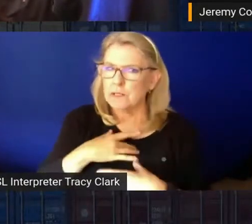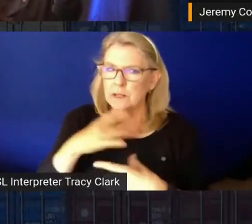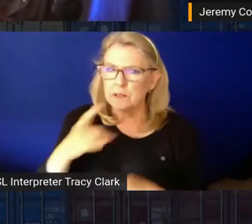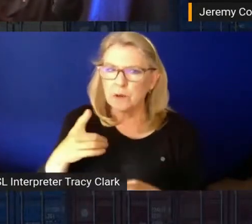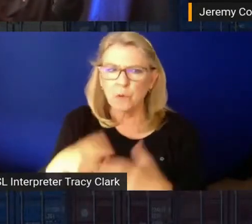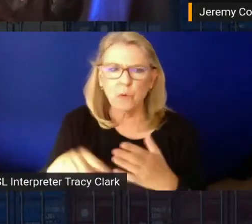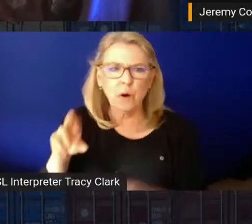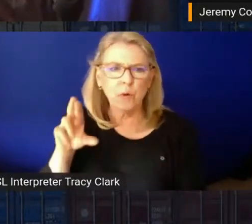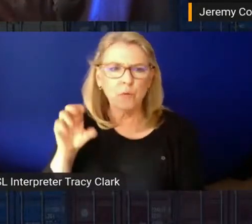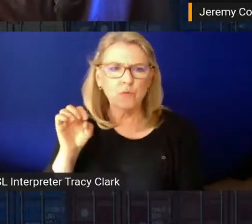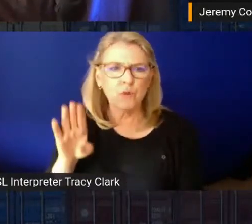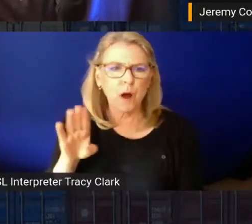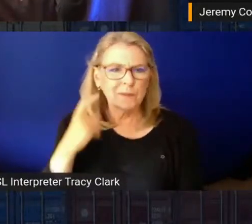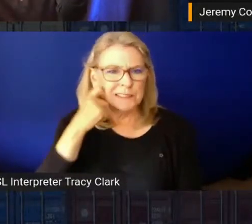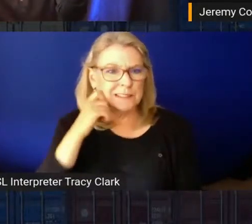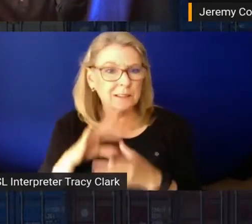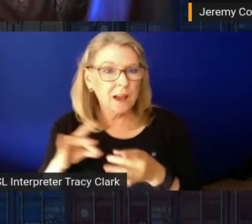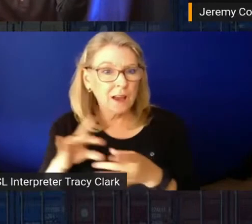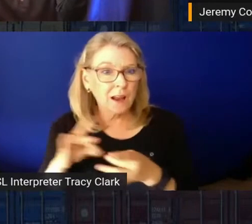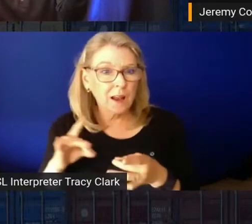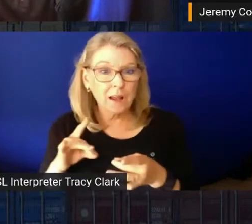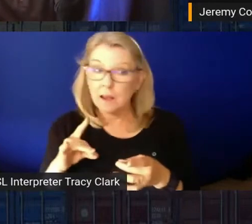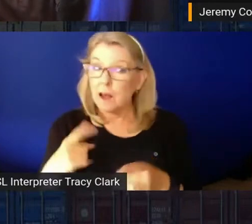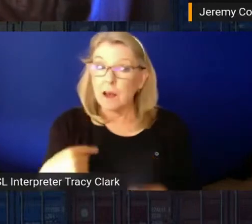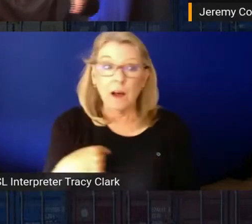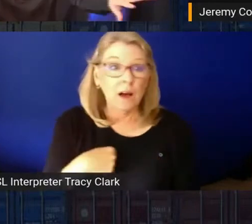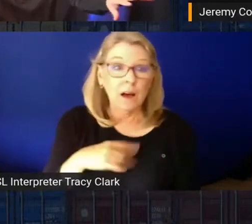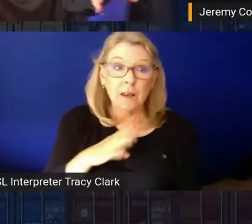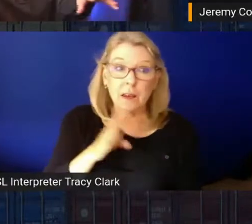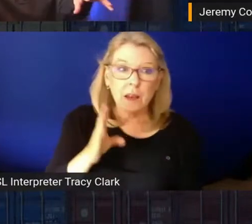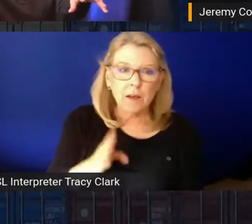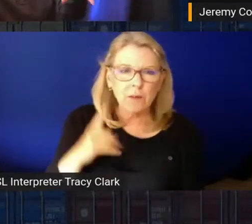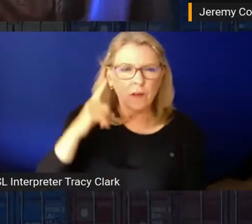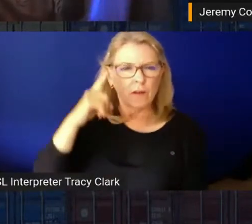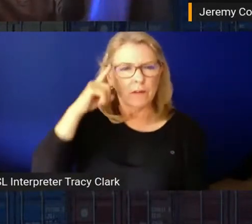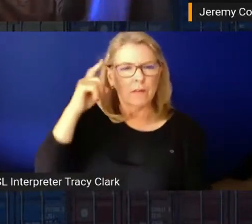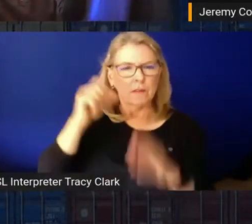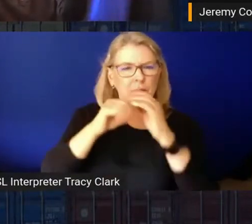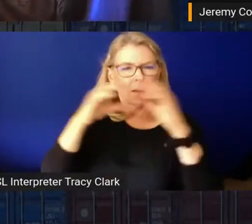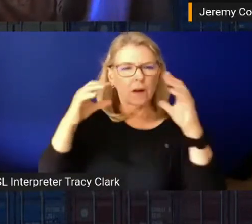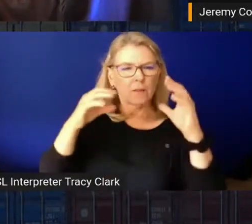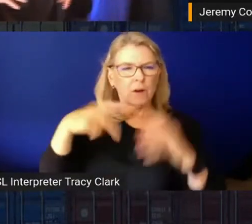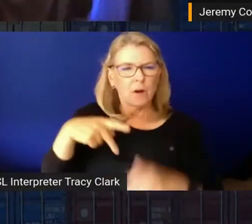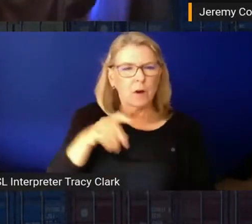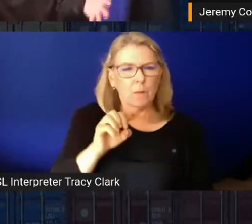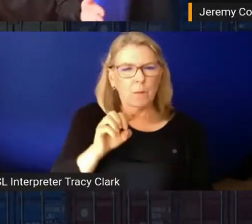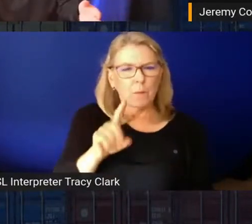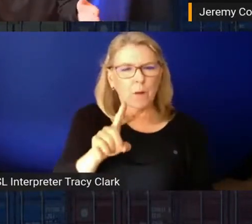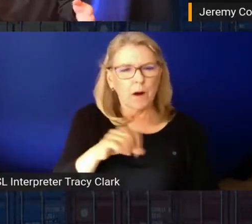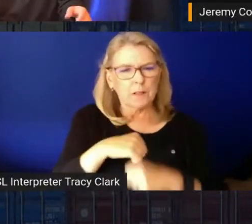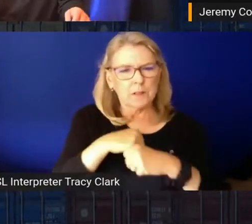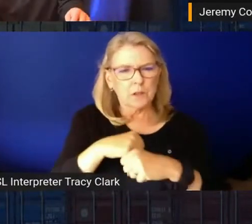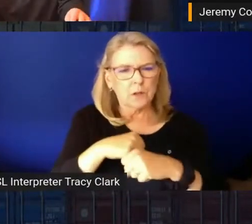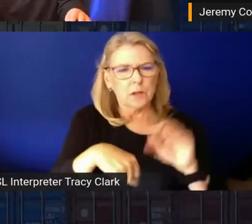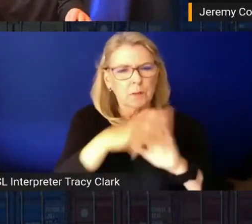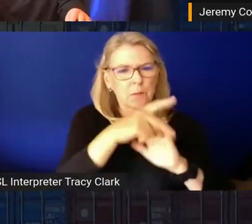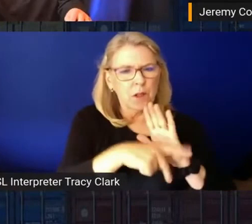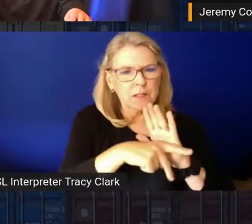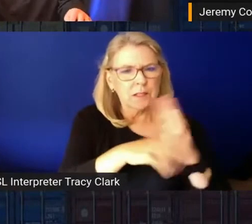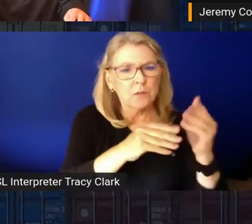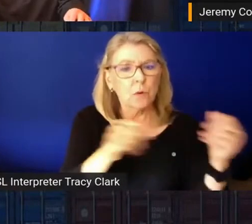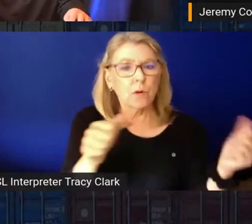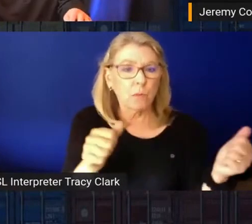saying, because I never thought of pod security policies going away as a great thing for the community, because it does